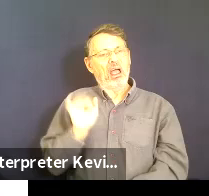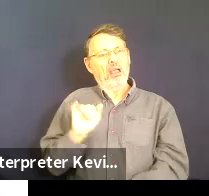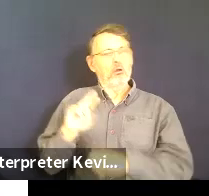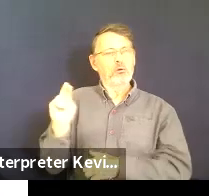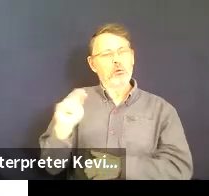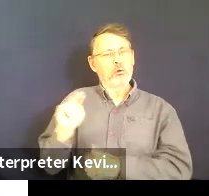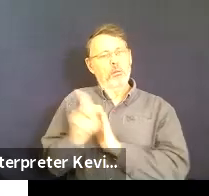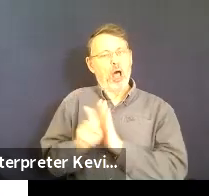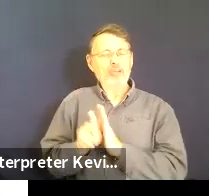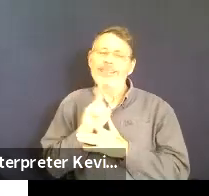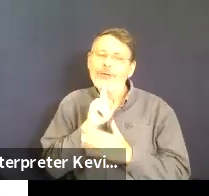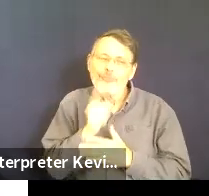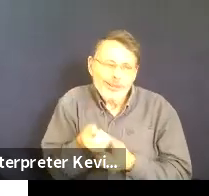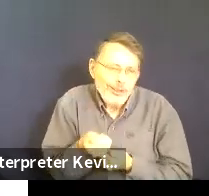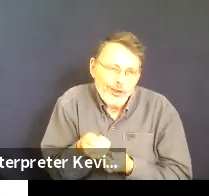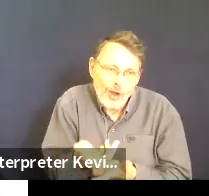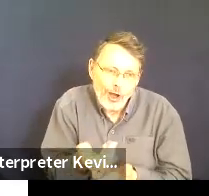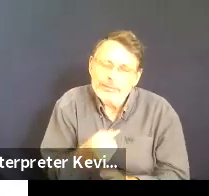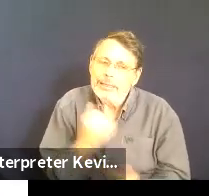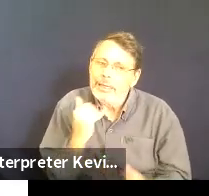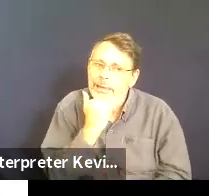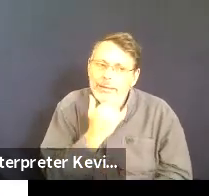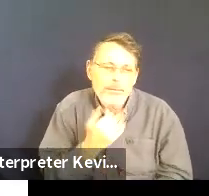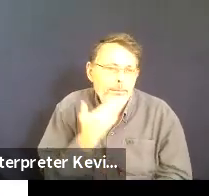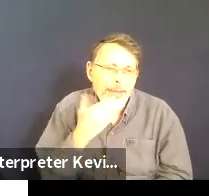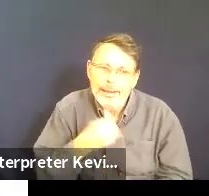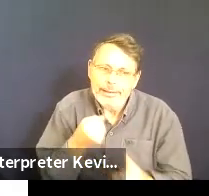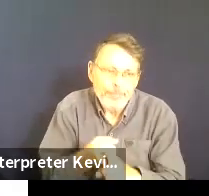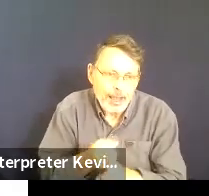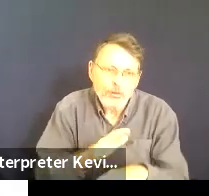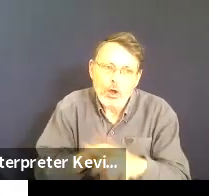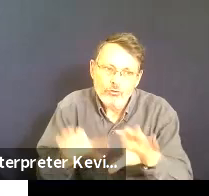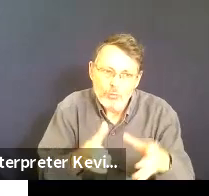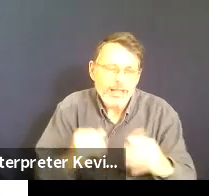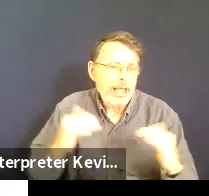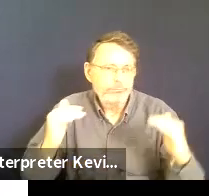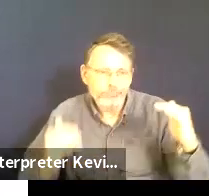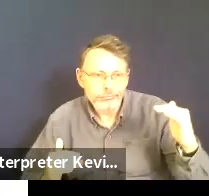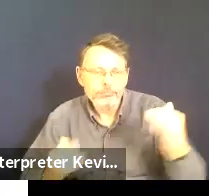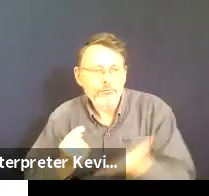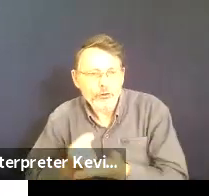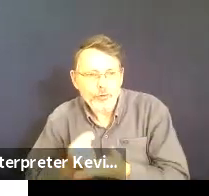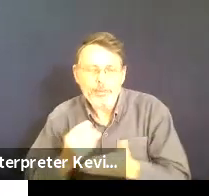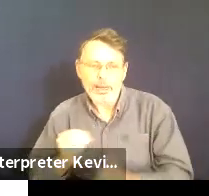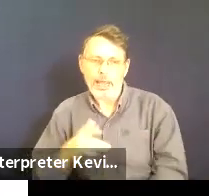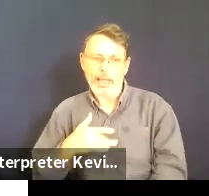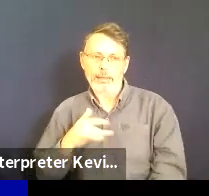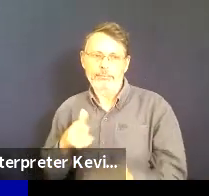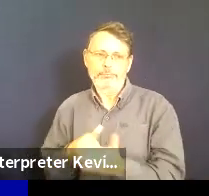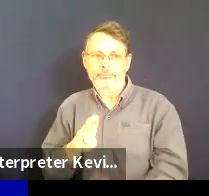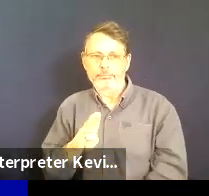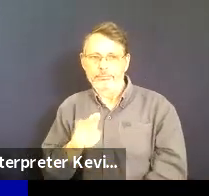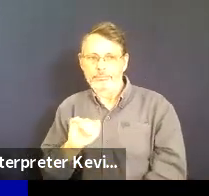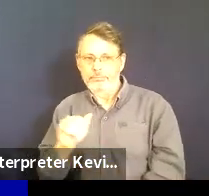an adverse impact on certain groups, and differential treatment and bias. Next slide, please.